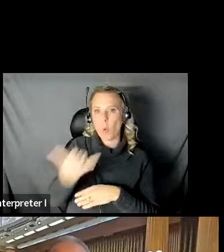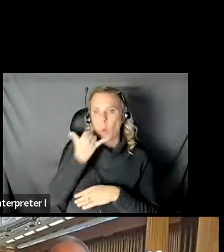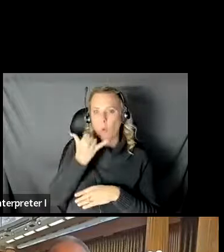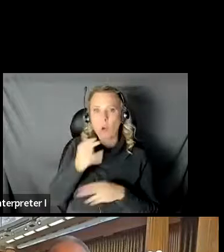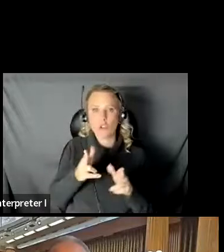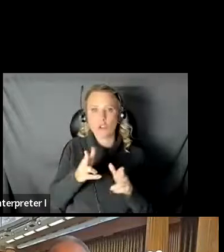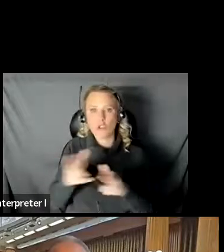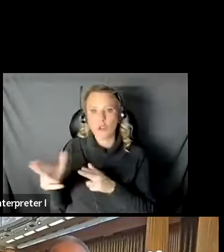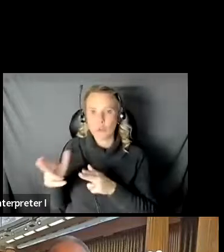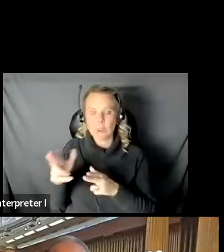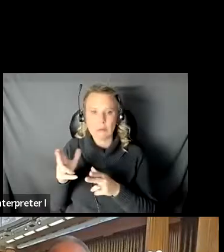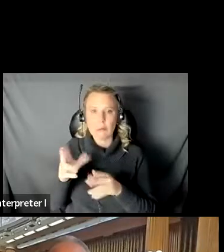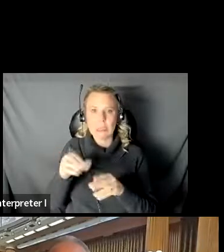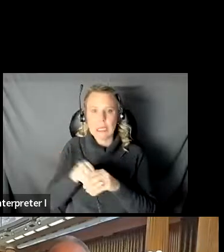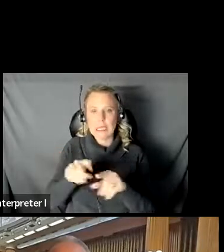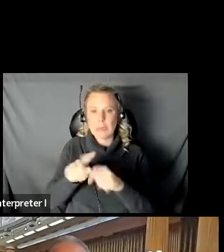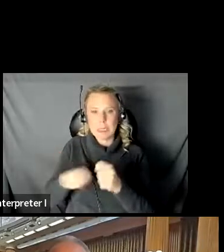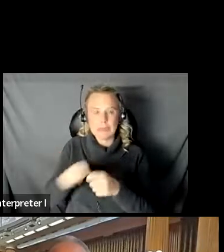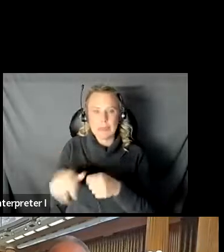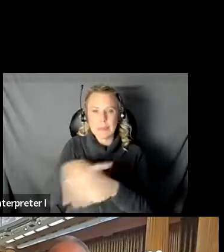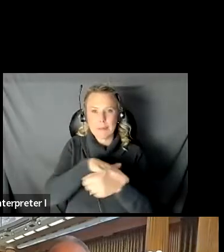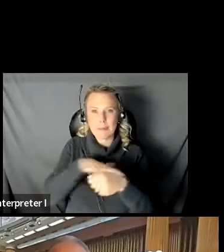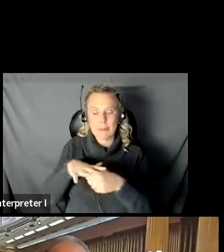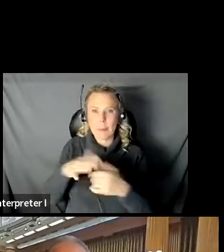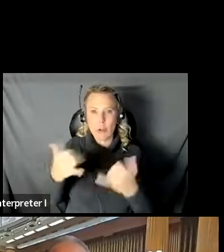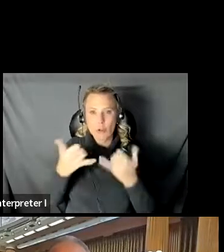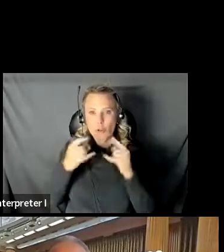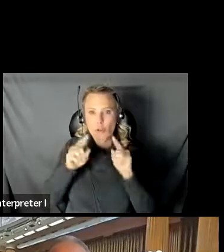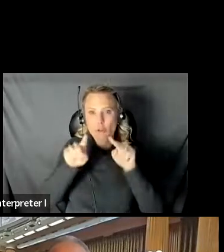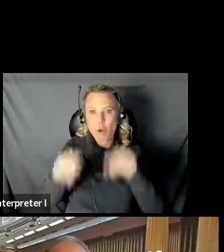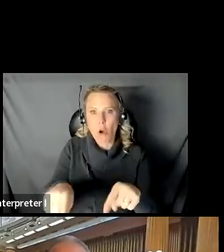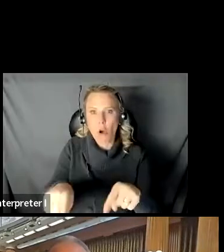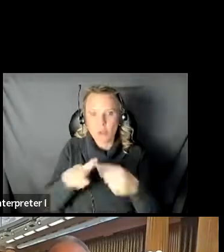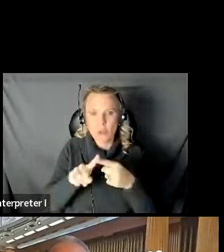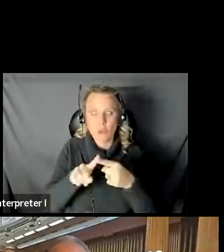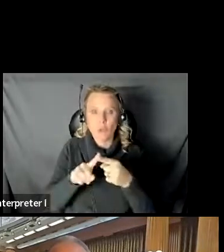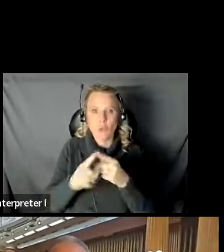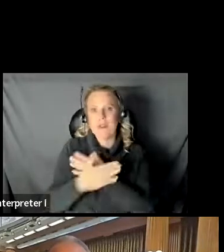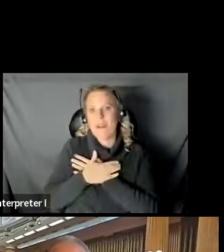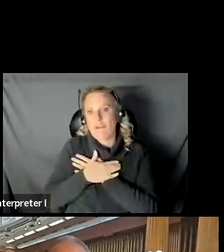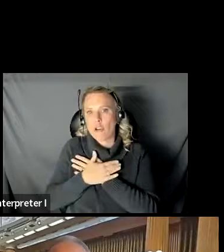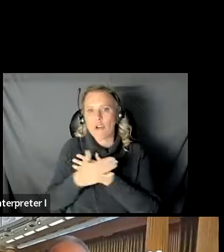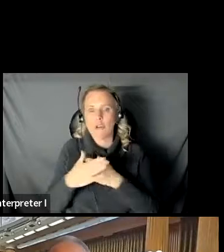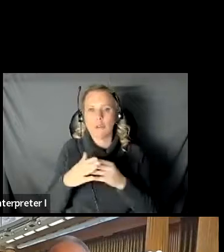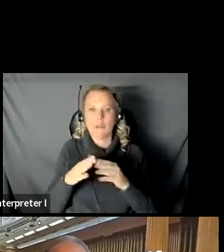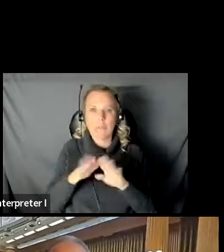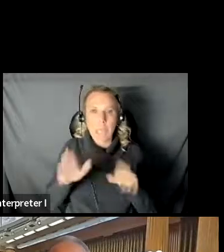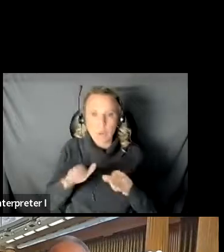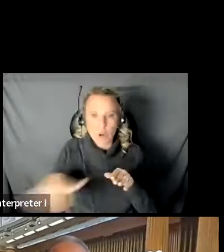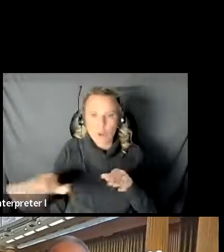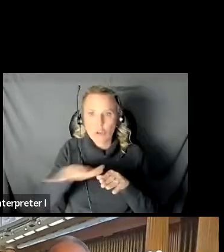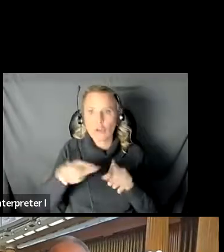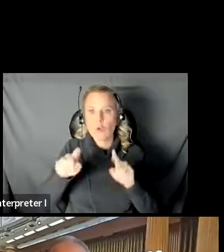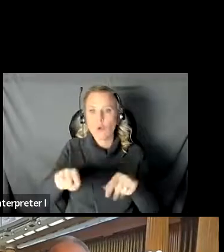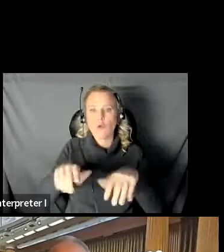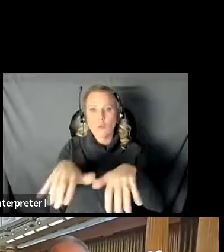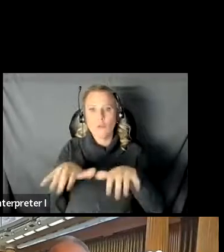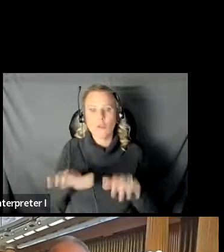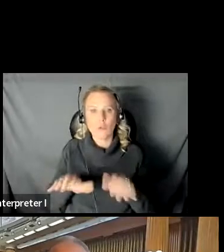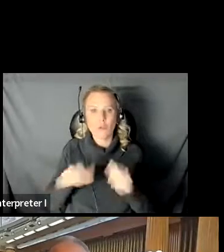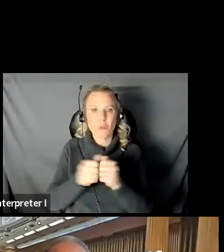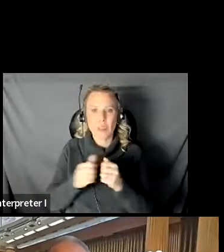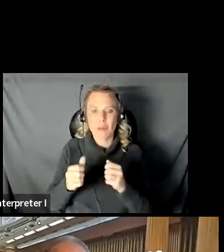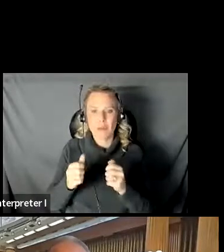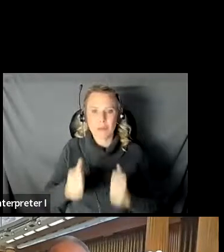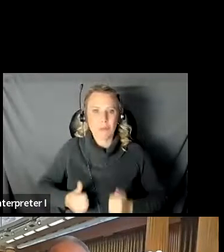to comfort families and speak to neighbors. I have been to funerals for community members who should still be with us